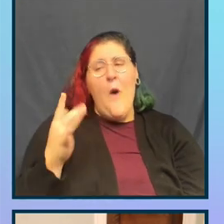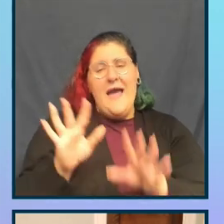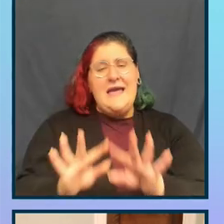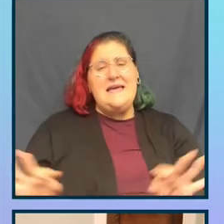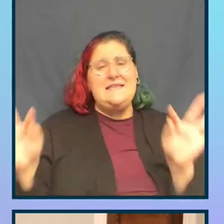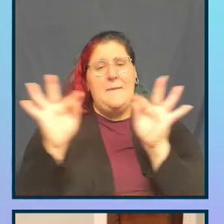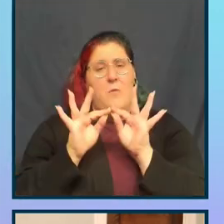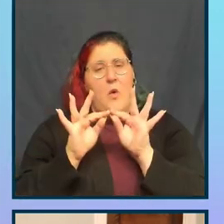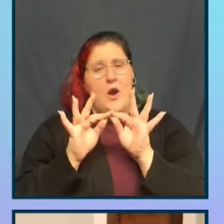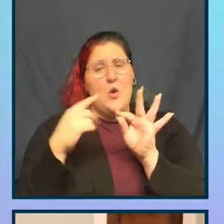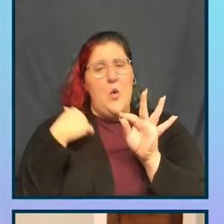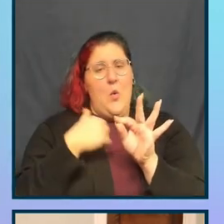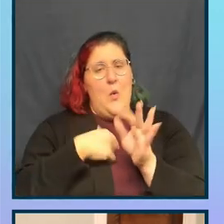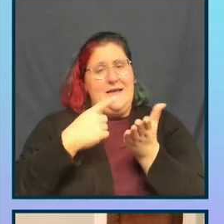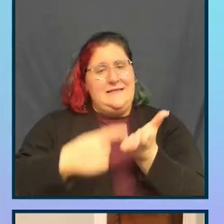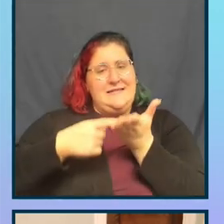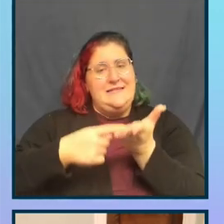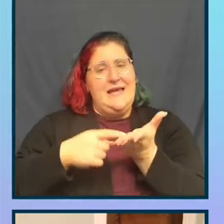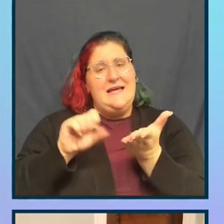HTML specifically?